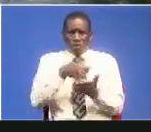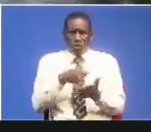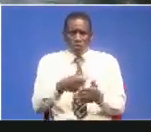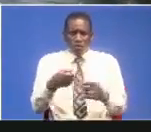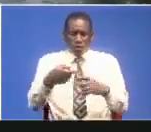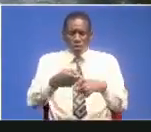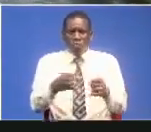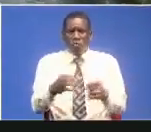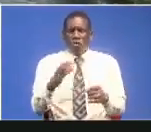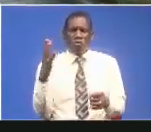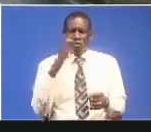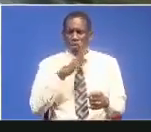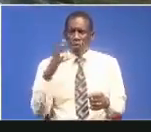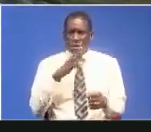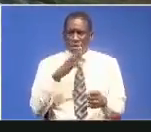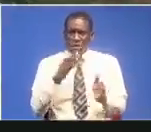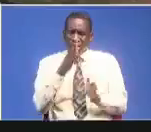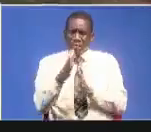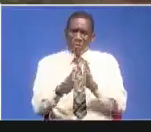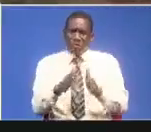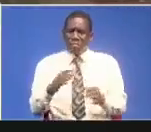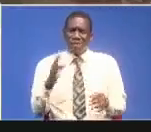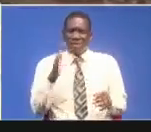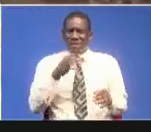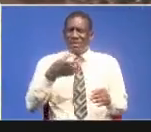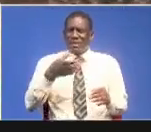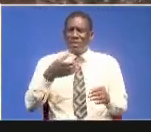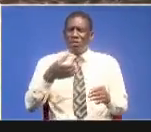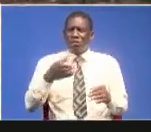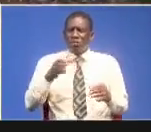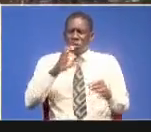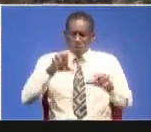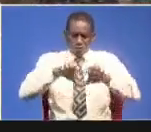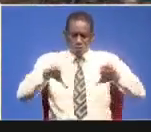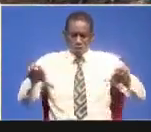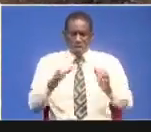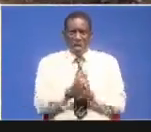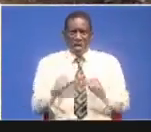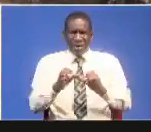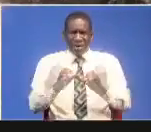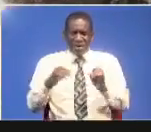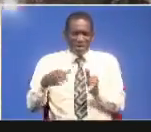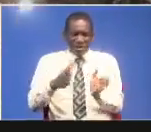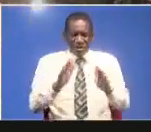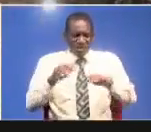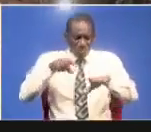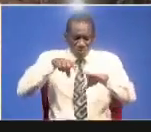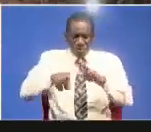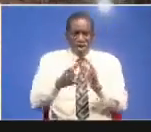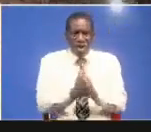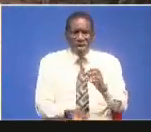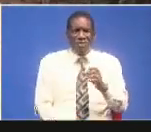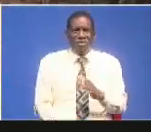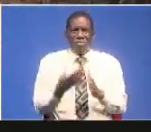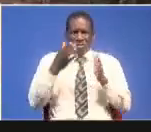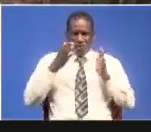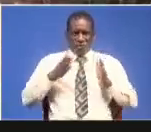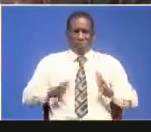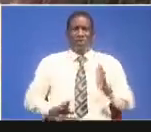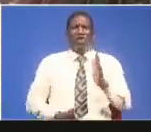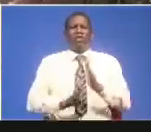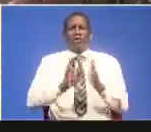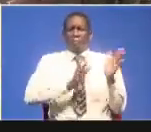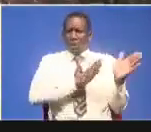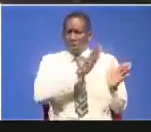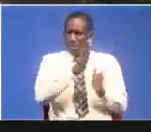removal of solid waste, repair the sewer lines, diversion of dry weather river flows, and the formulation of a physical development